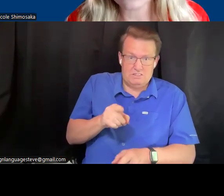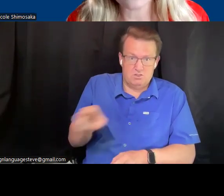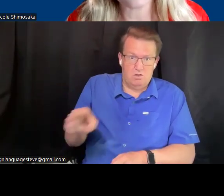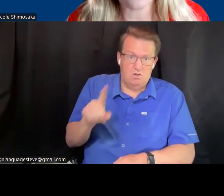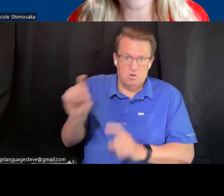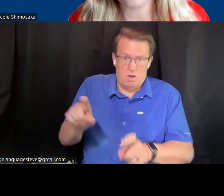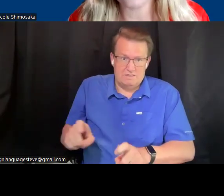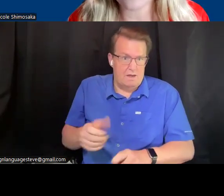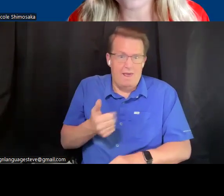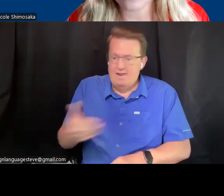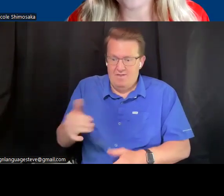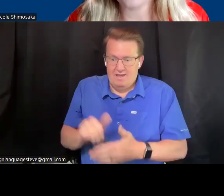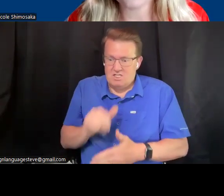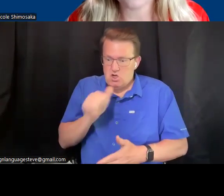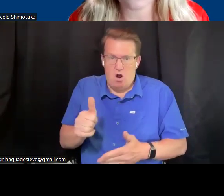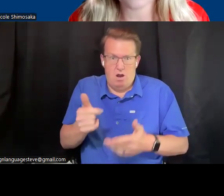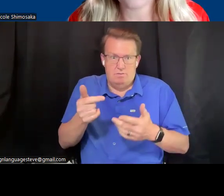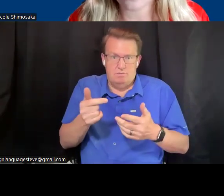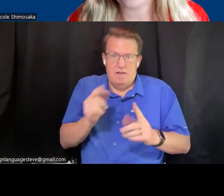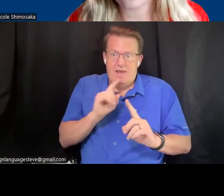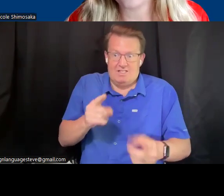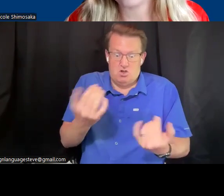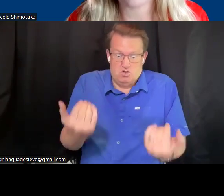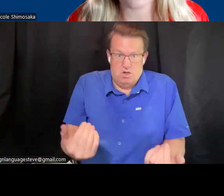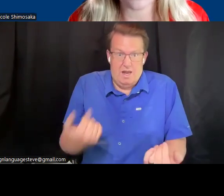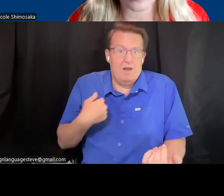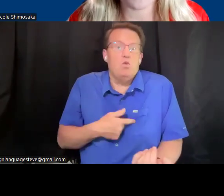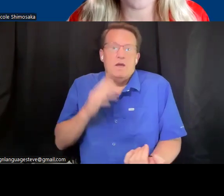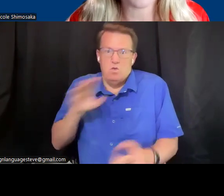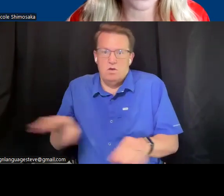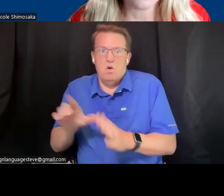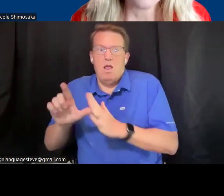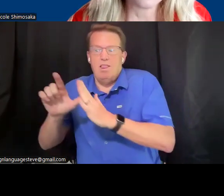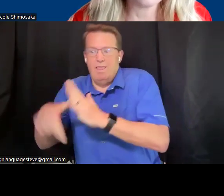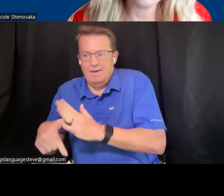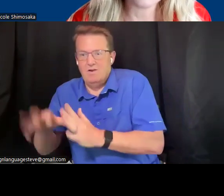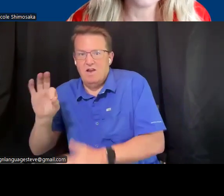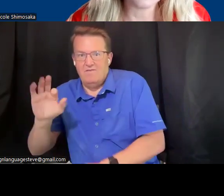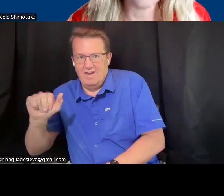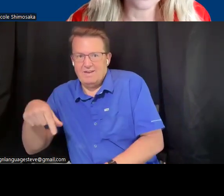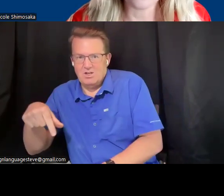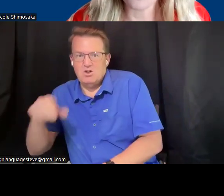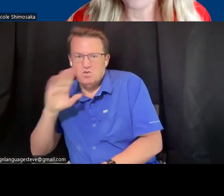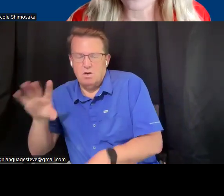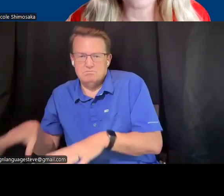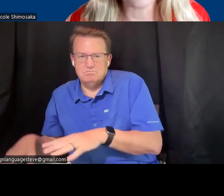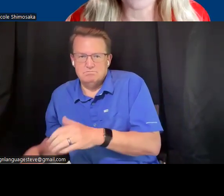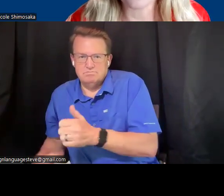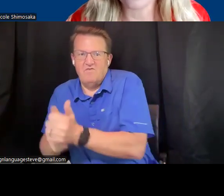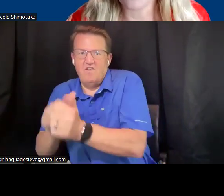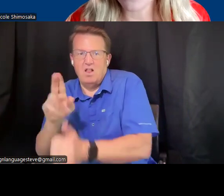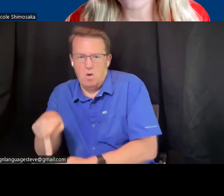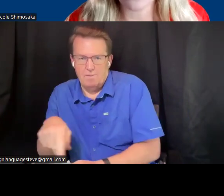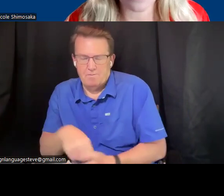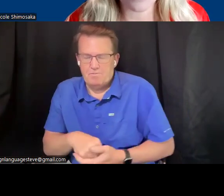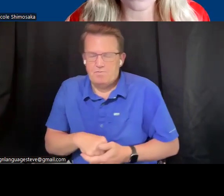Anything that's not answered live today, we will do a subsequent FAQ to follow up. And then lastly, we're right in the midst,